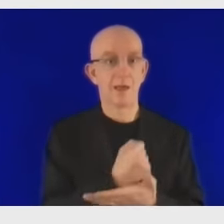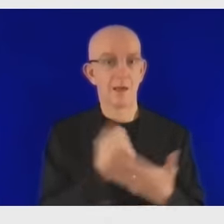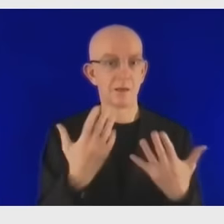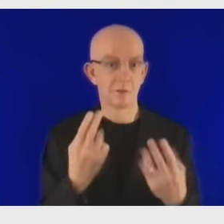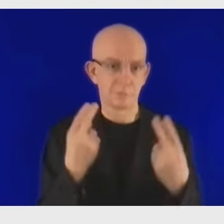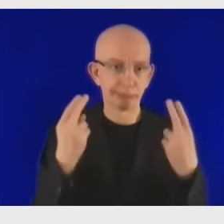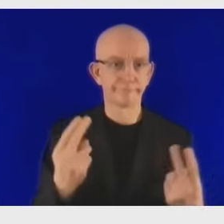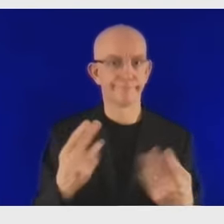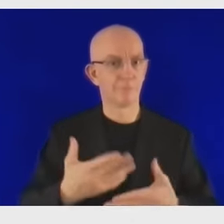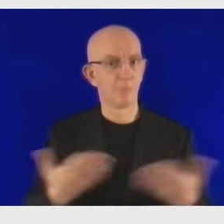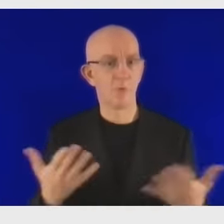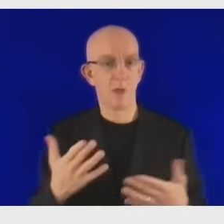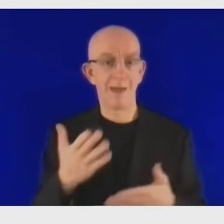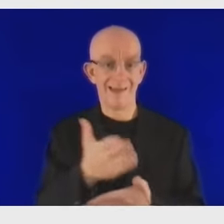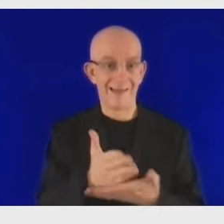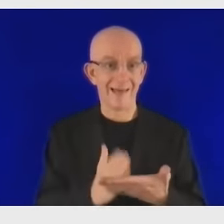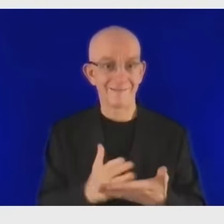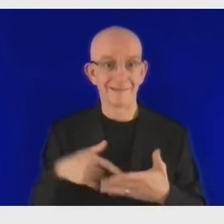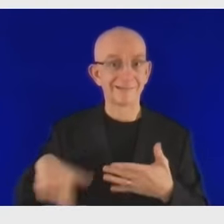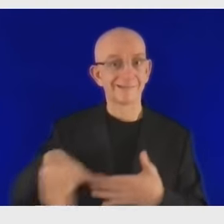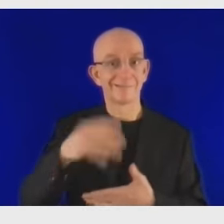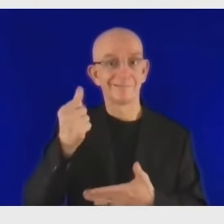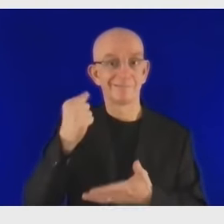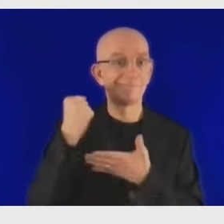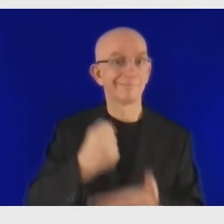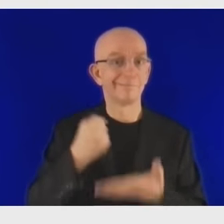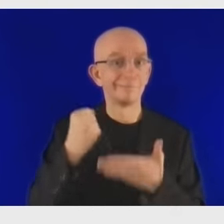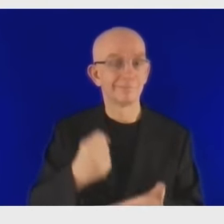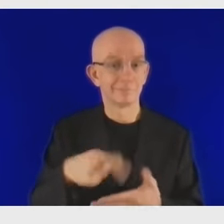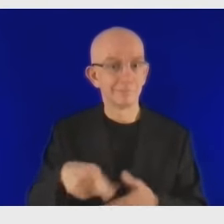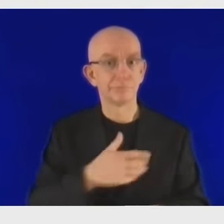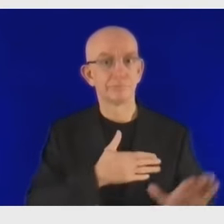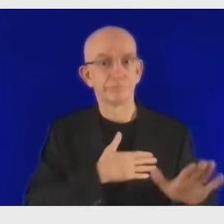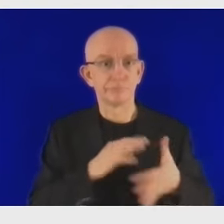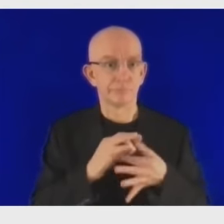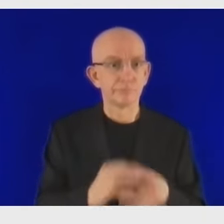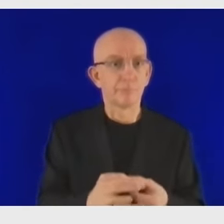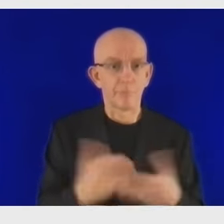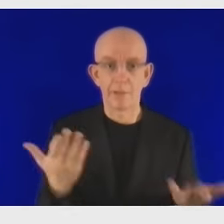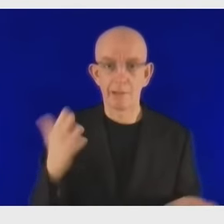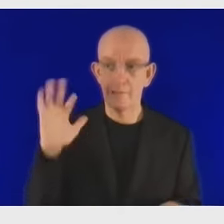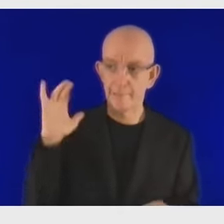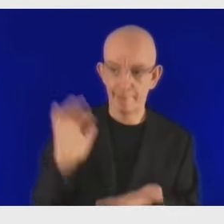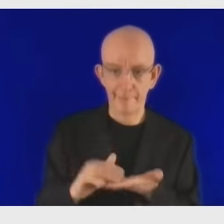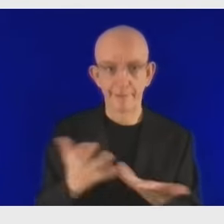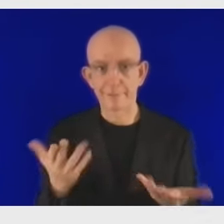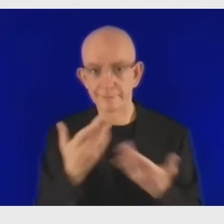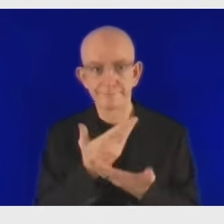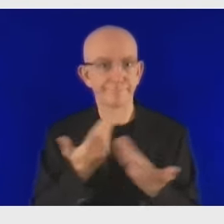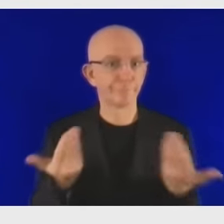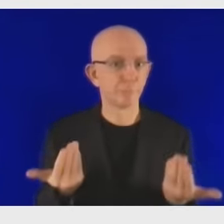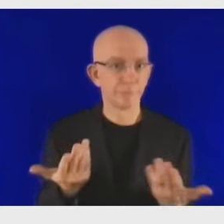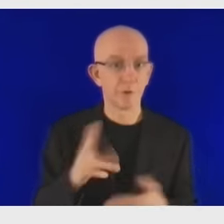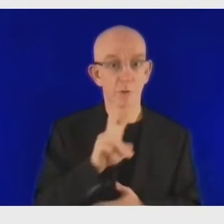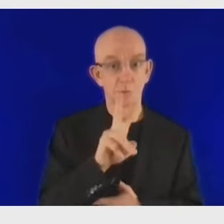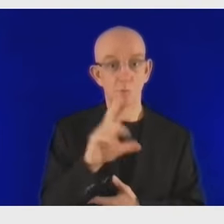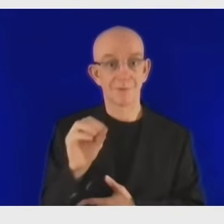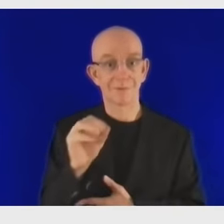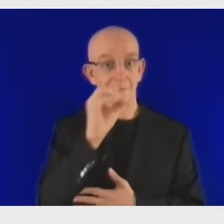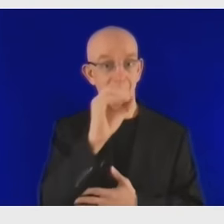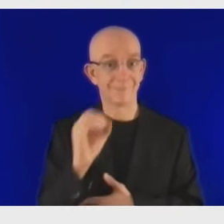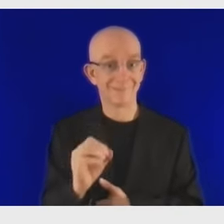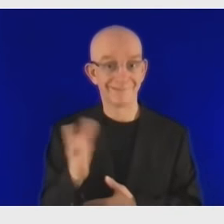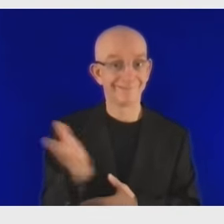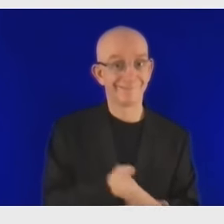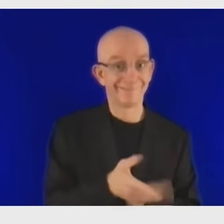commending countries such as Denmark, the Netherlands, and Sweden for their leadership and their increase, I believe Netherlands has 70%